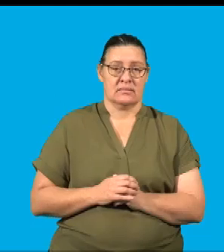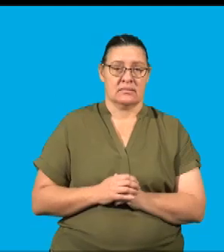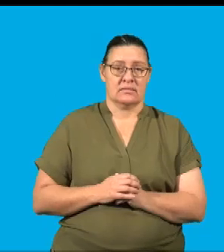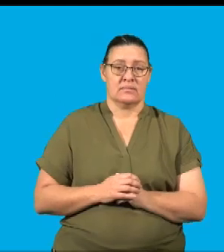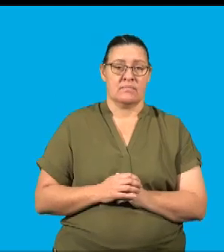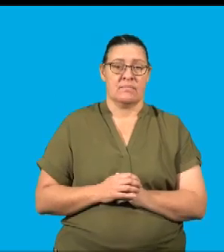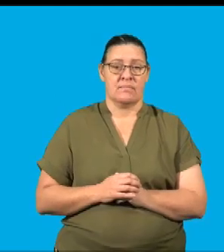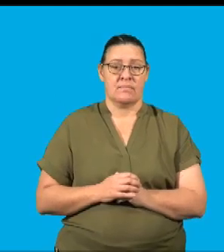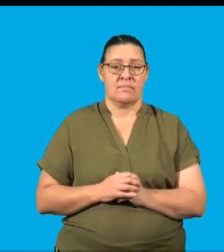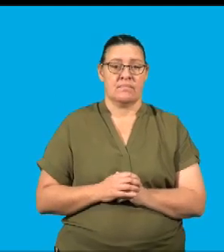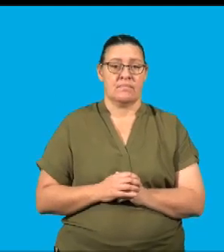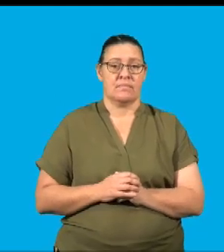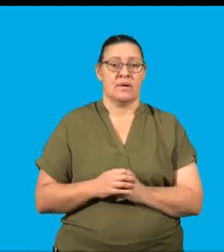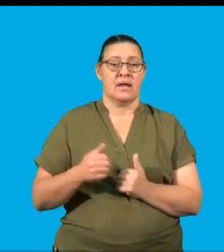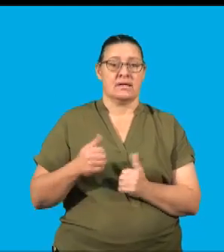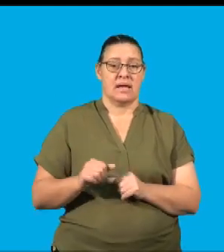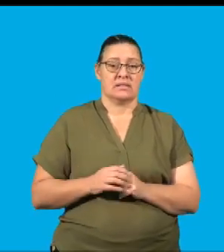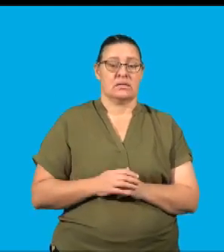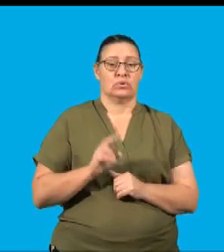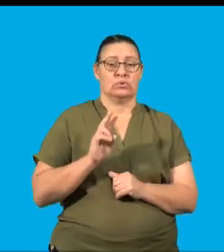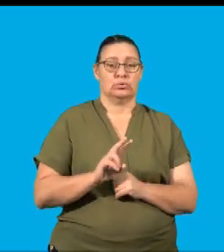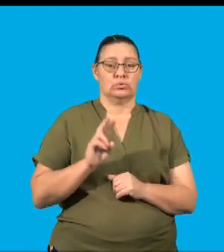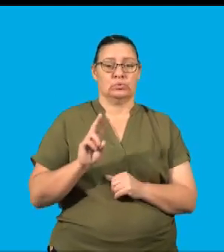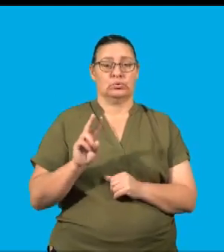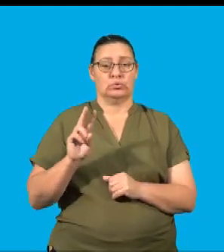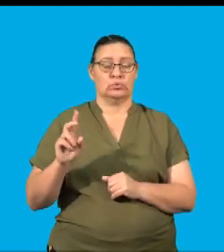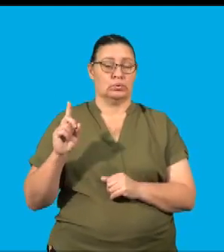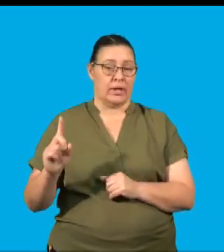1,280. The next value, it is